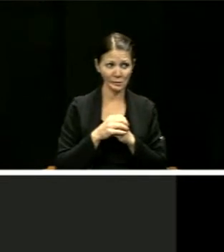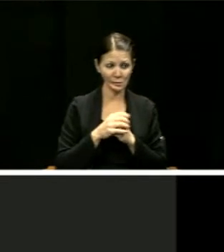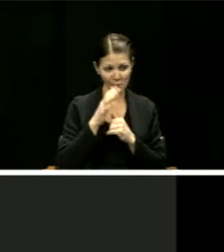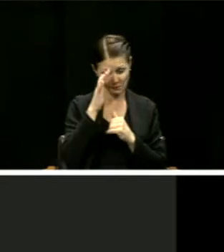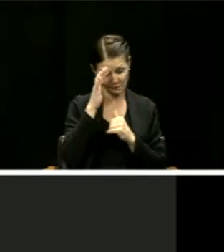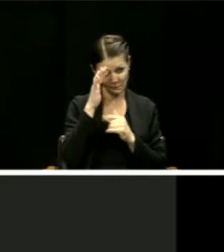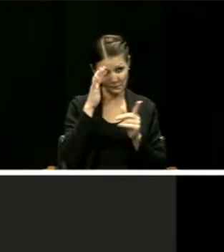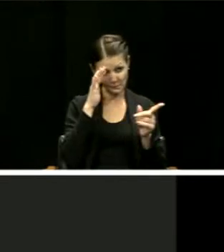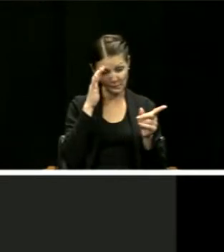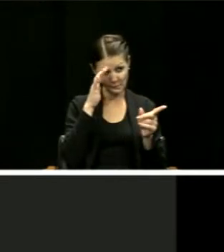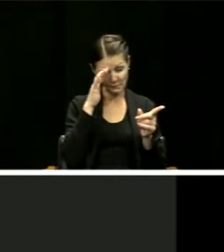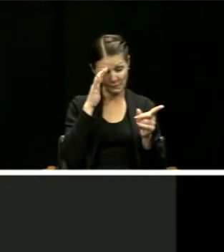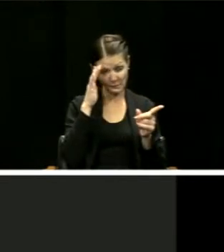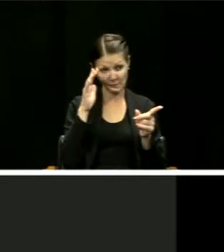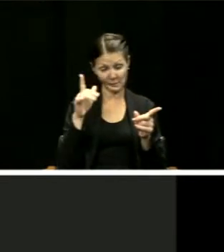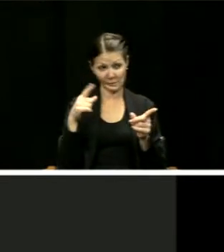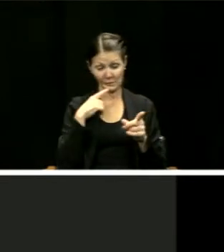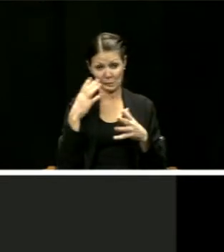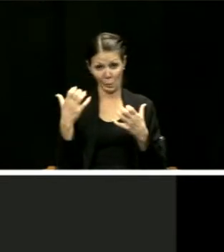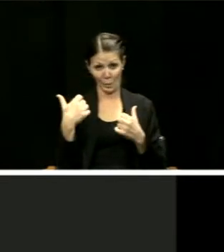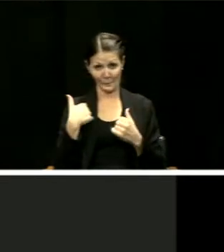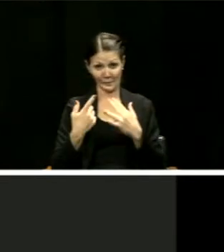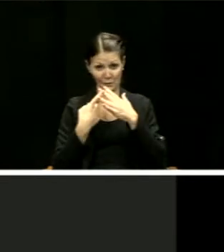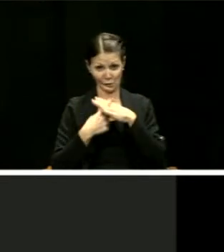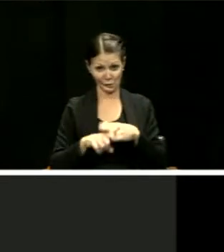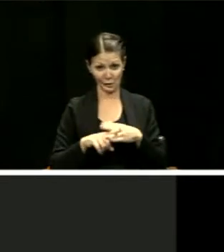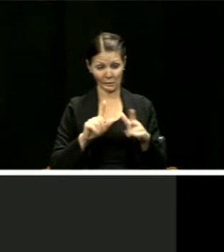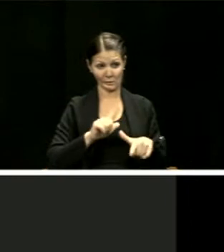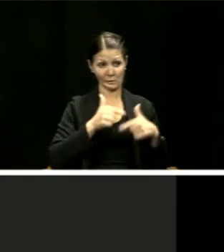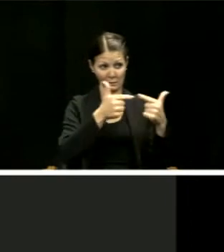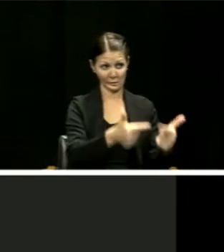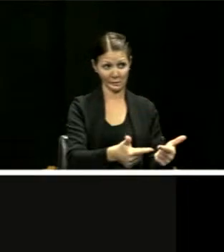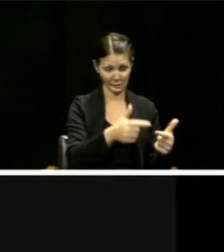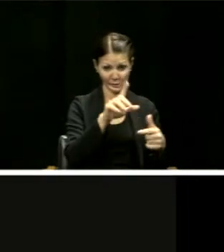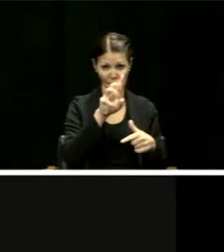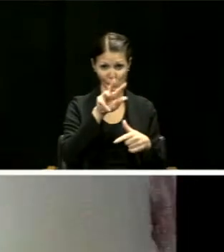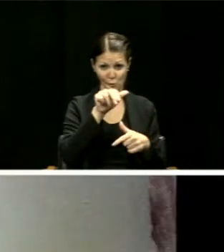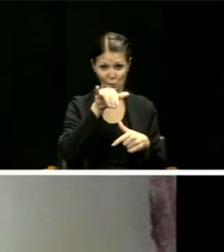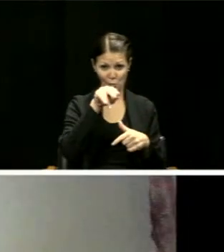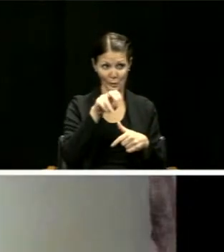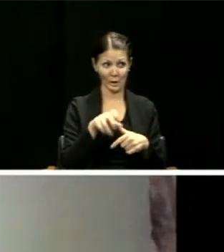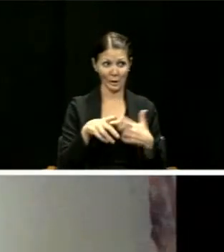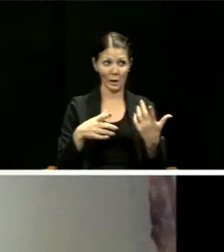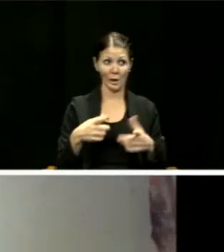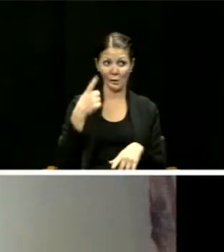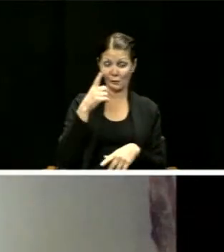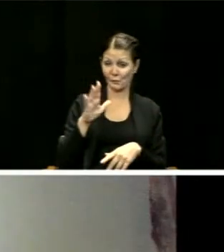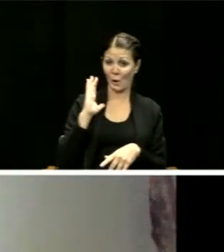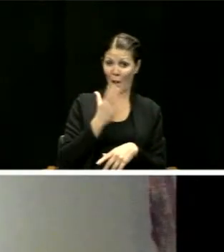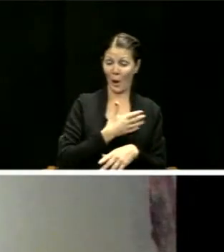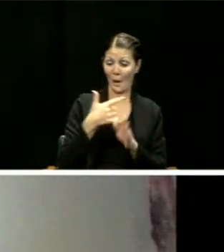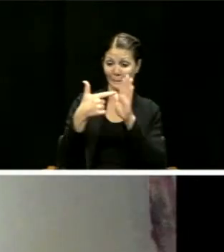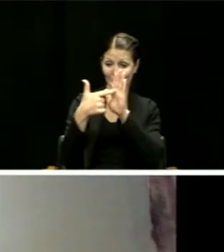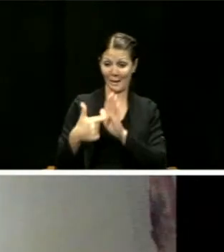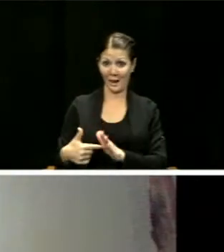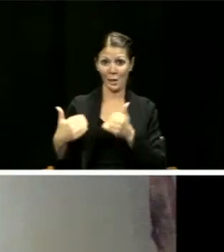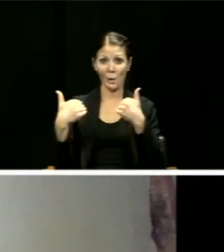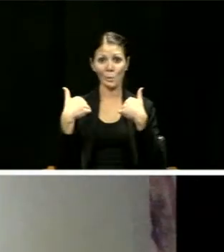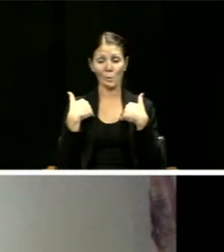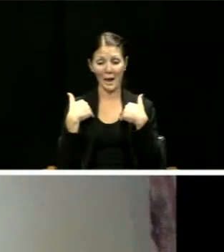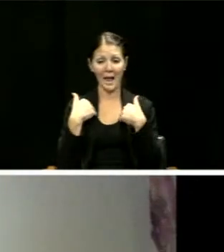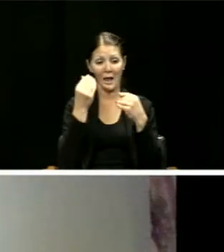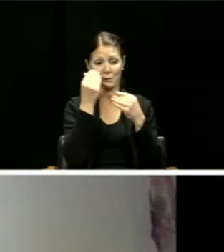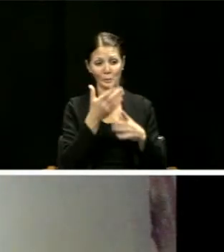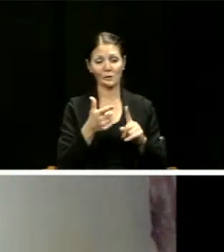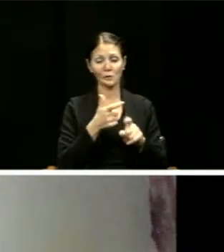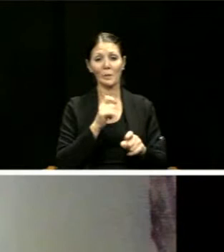Do you want me to start, Dwayne, and then you can chime in? Because for our modeling, we had information from the town for 2 storms